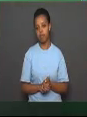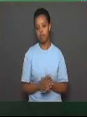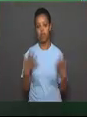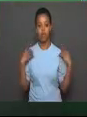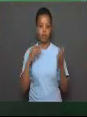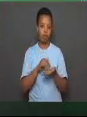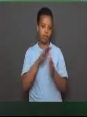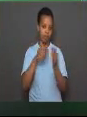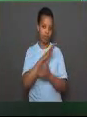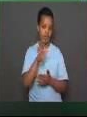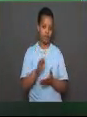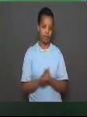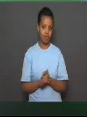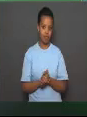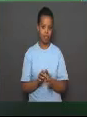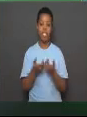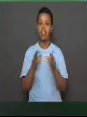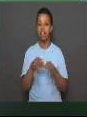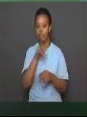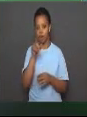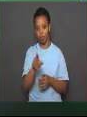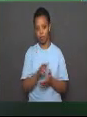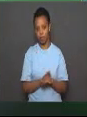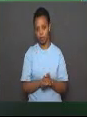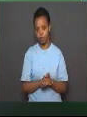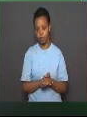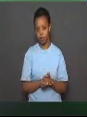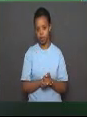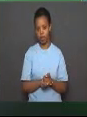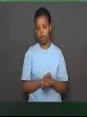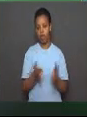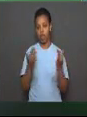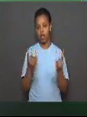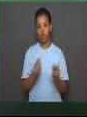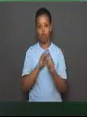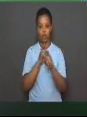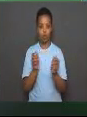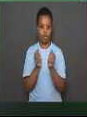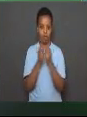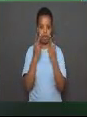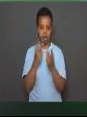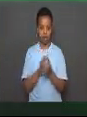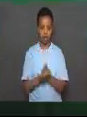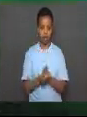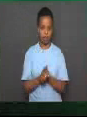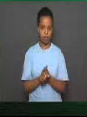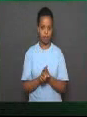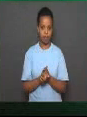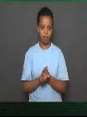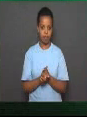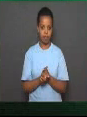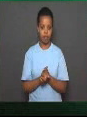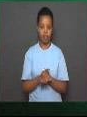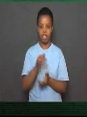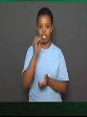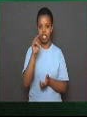Hello again, everyone. How did you do? Let us review the answers together.